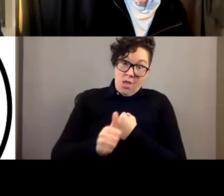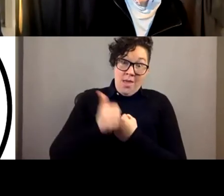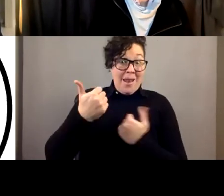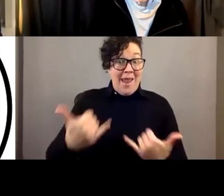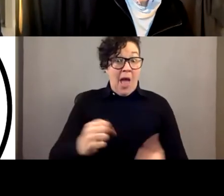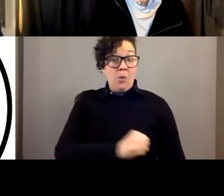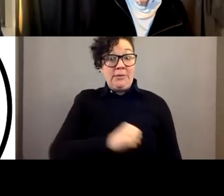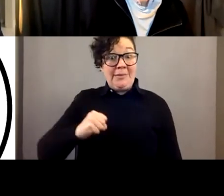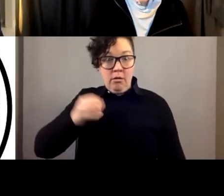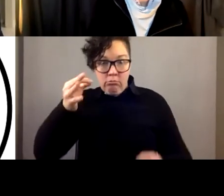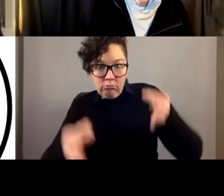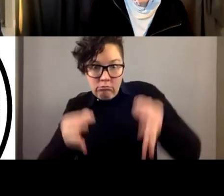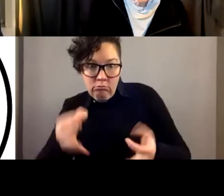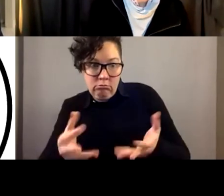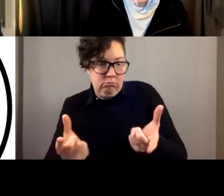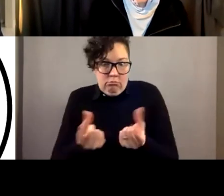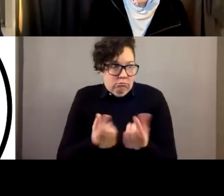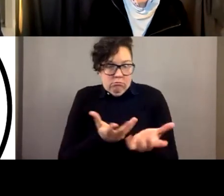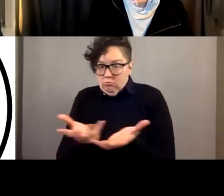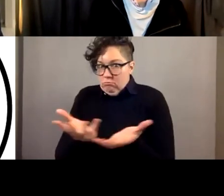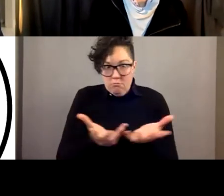now, because